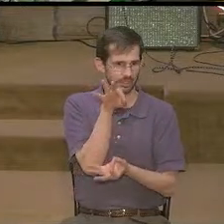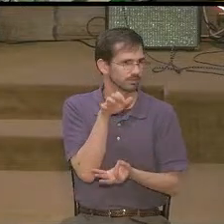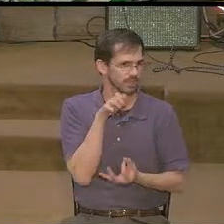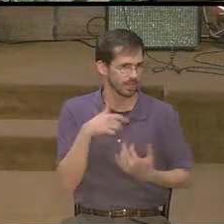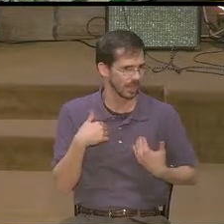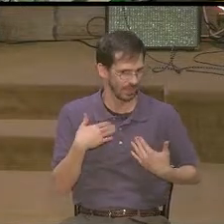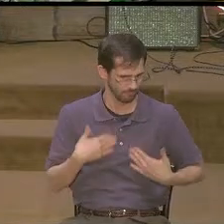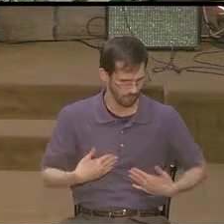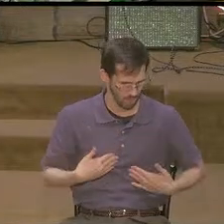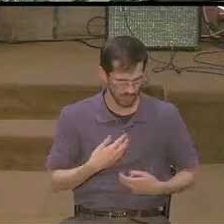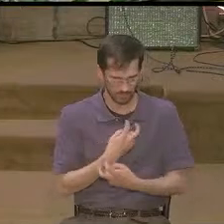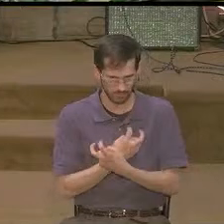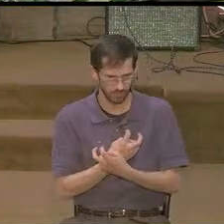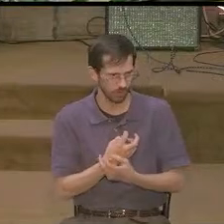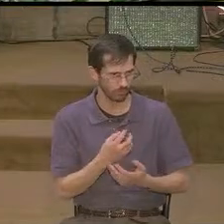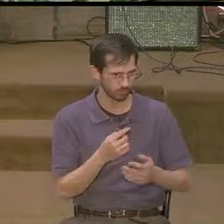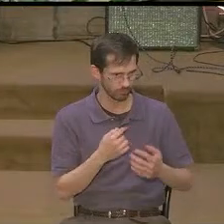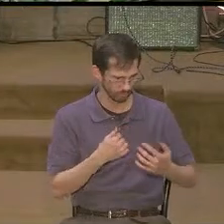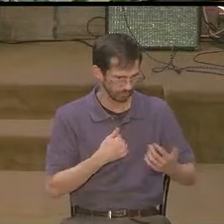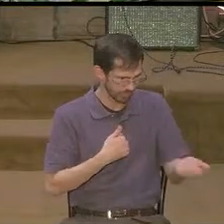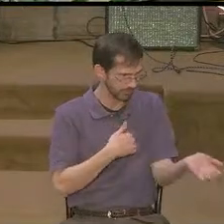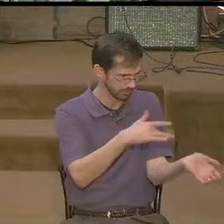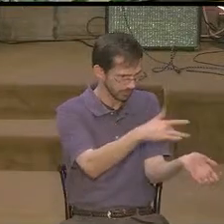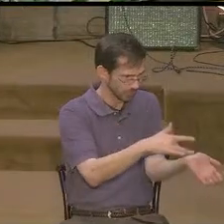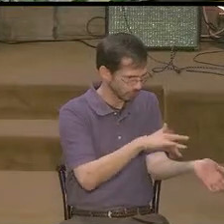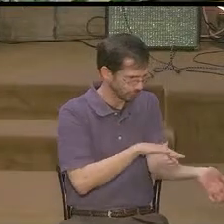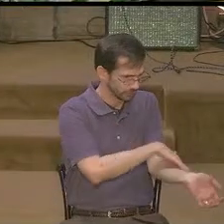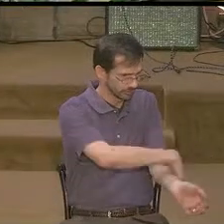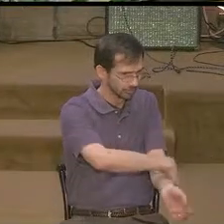bones as you see I have.